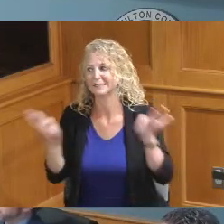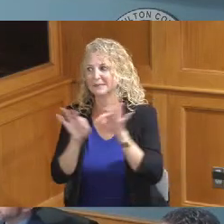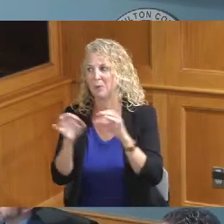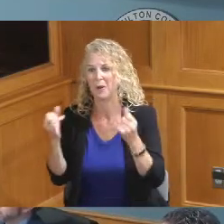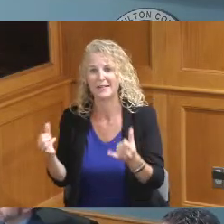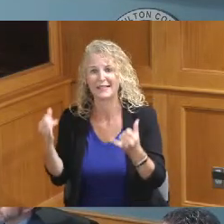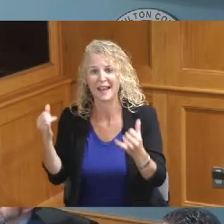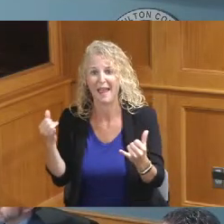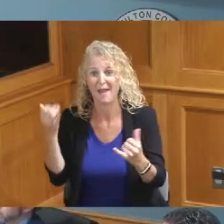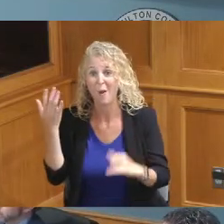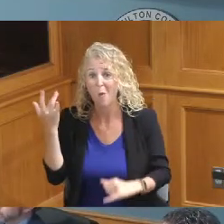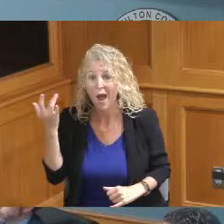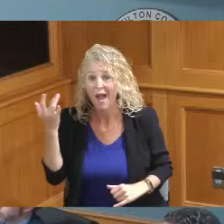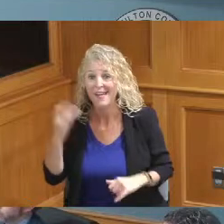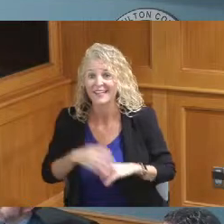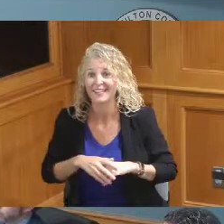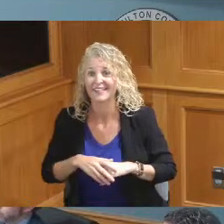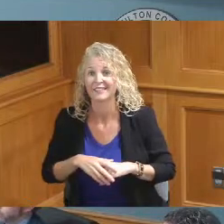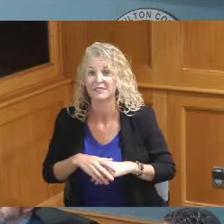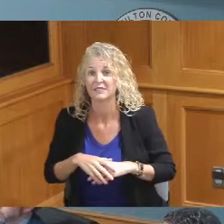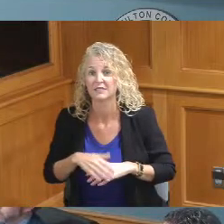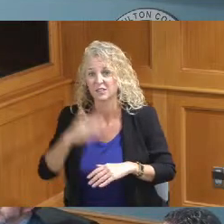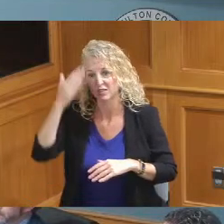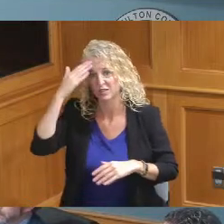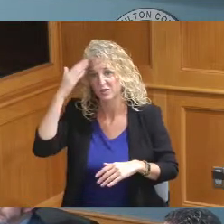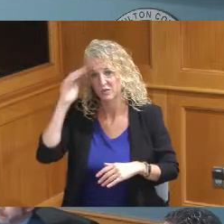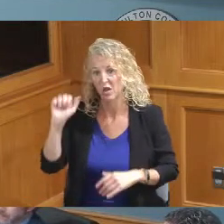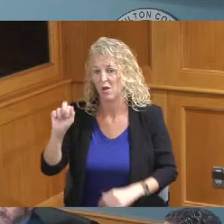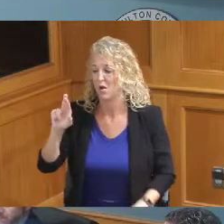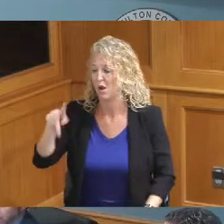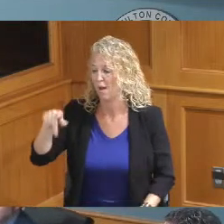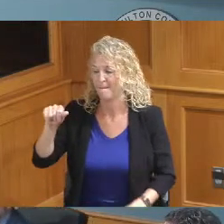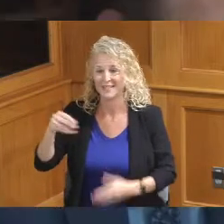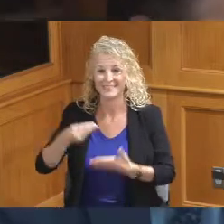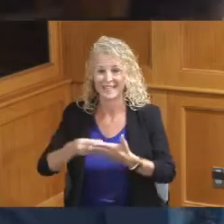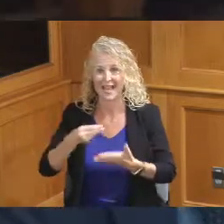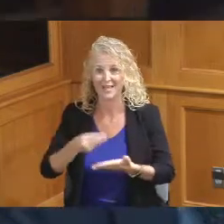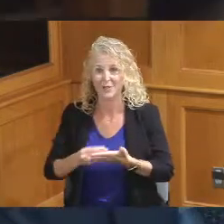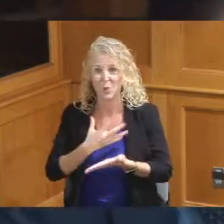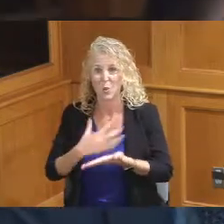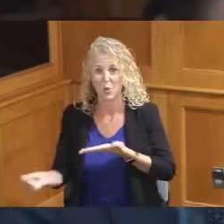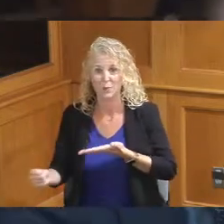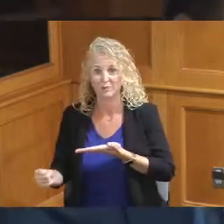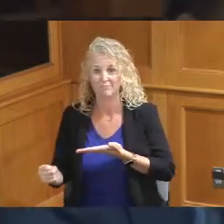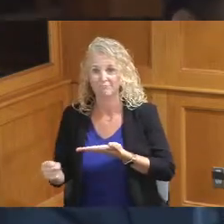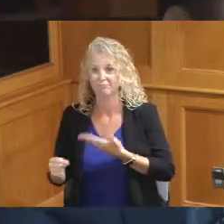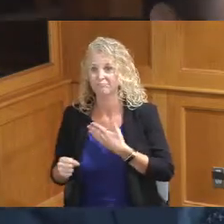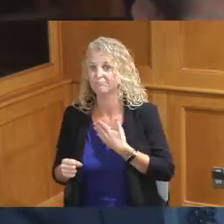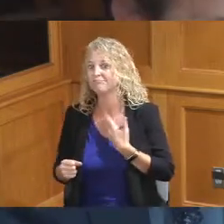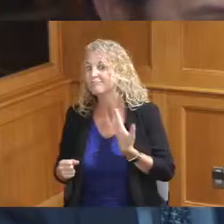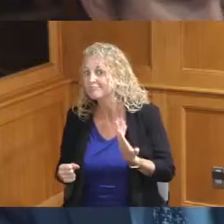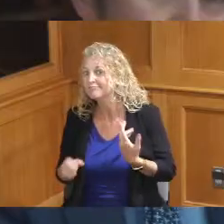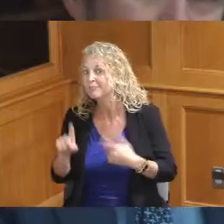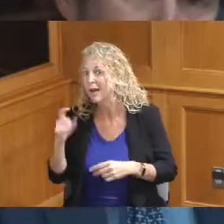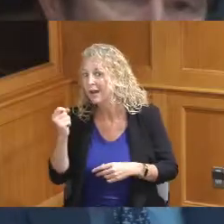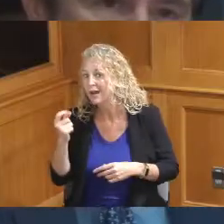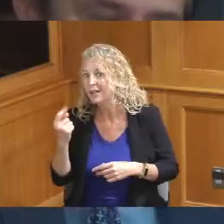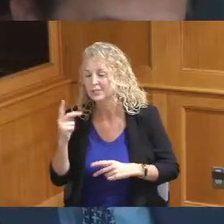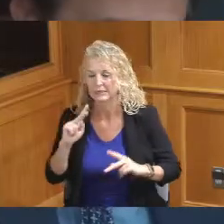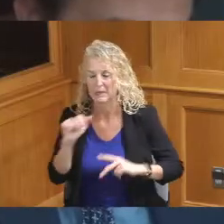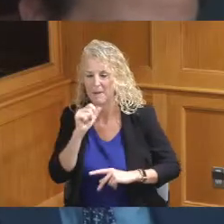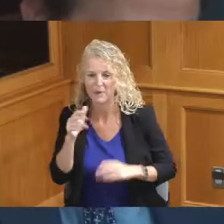because after American Rescue is winding down and all of the attention is not on the